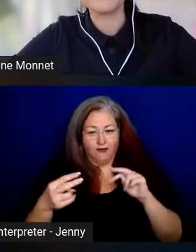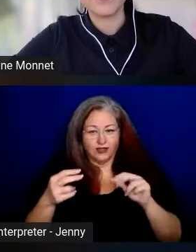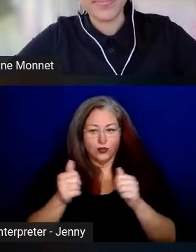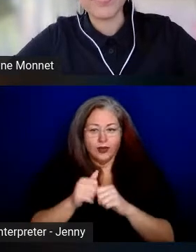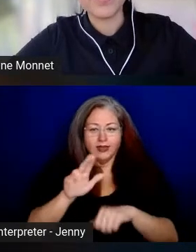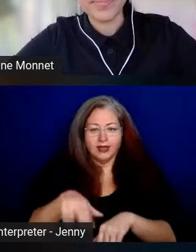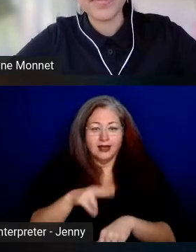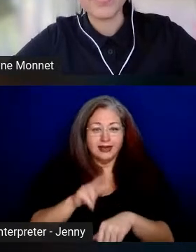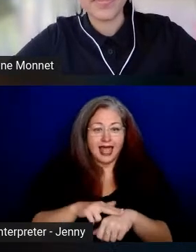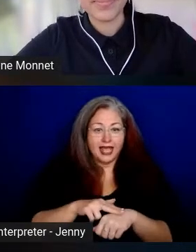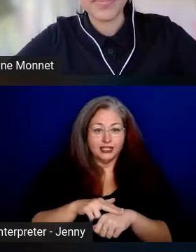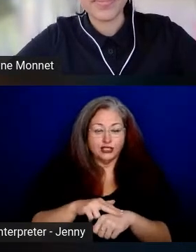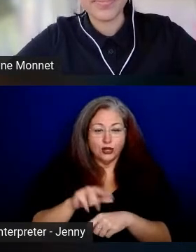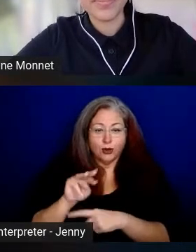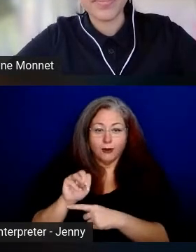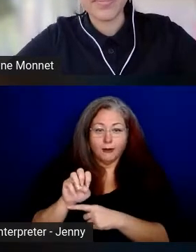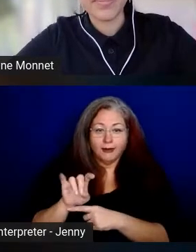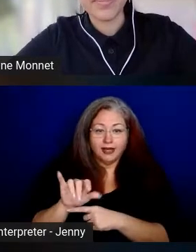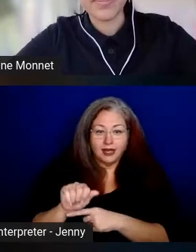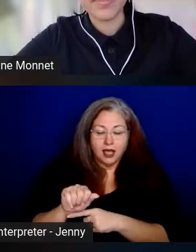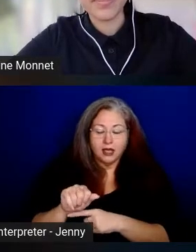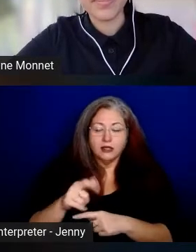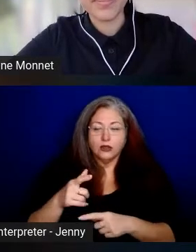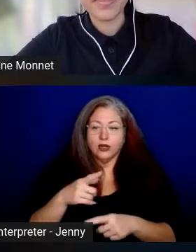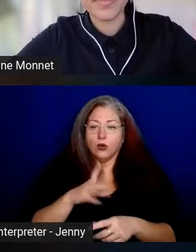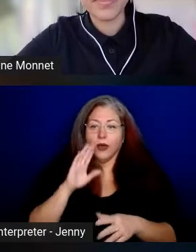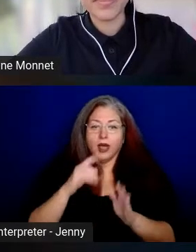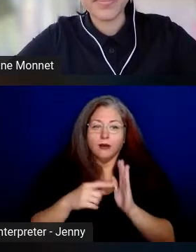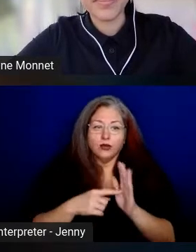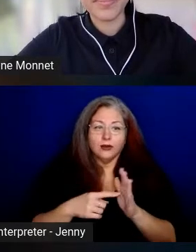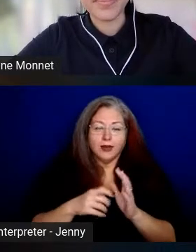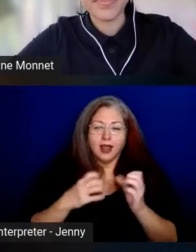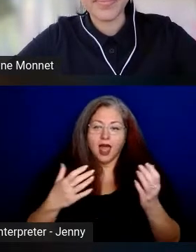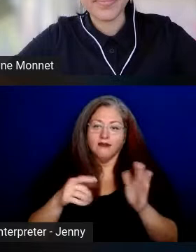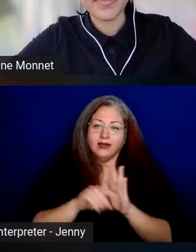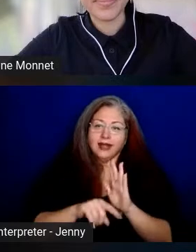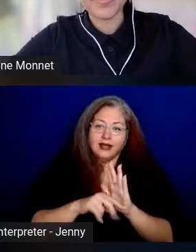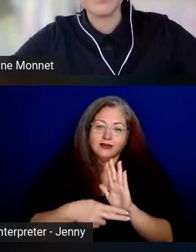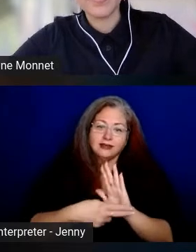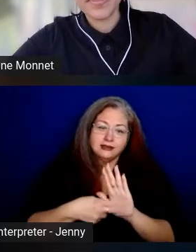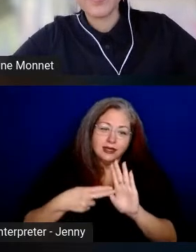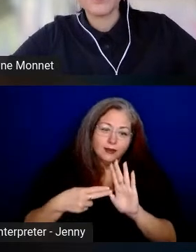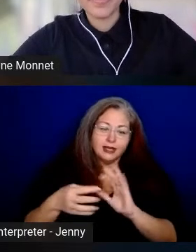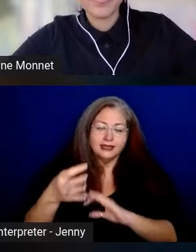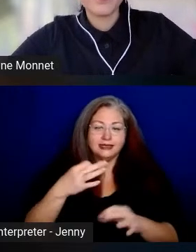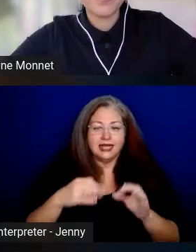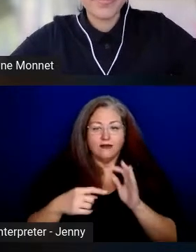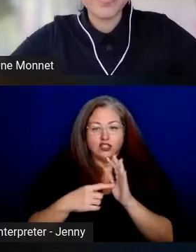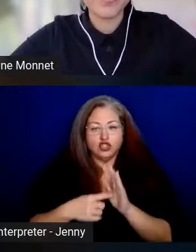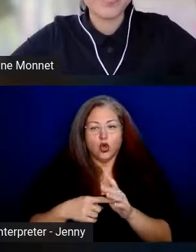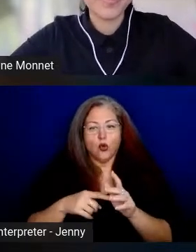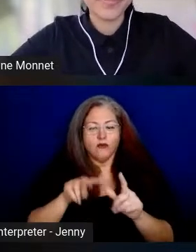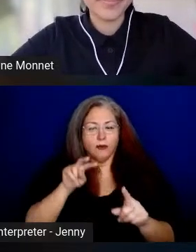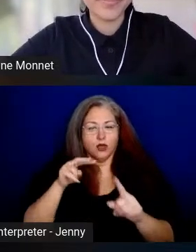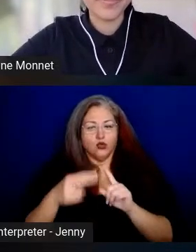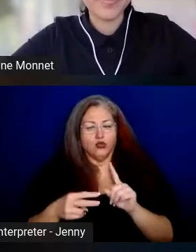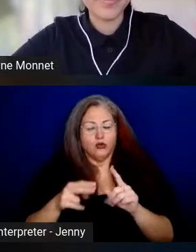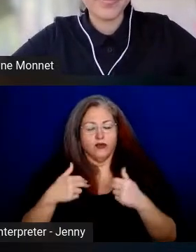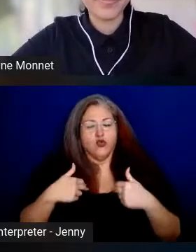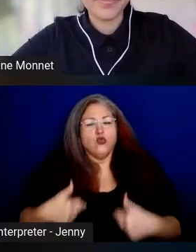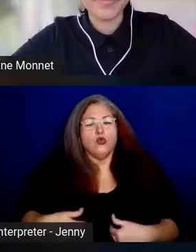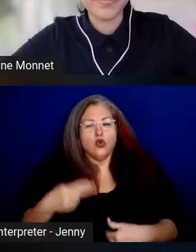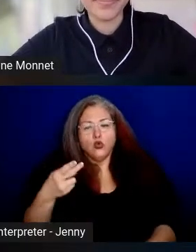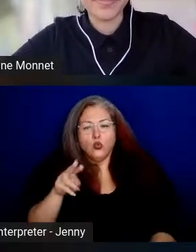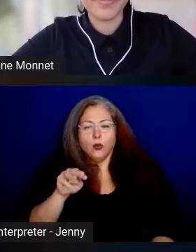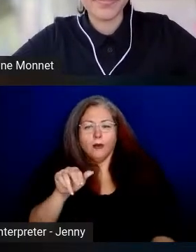So they're like, they perpetuate stigmas and stereotypes instead of really give a humane approach. So I love the work that these films